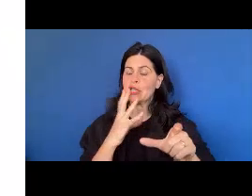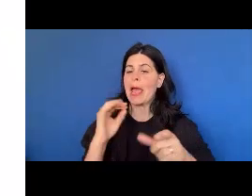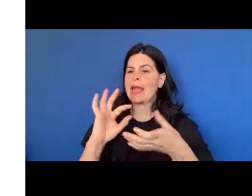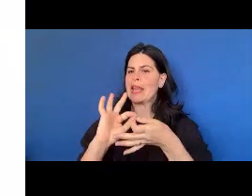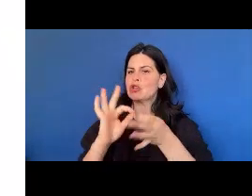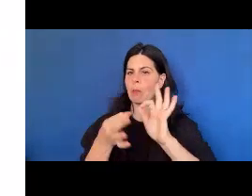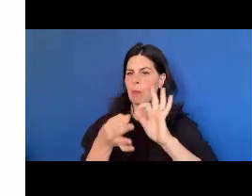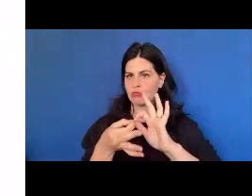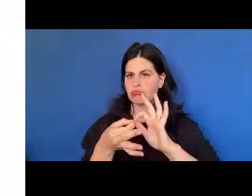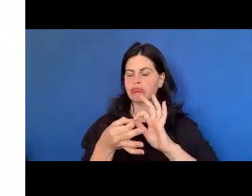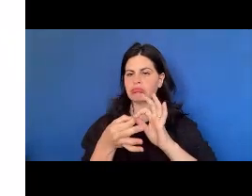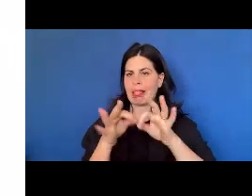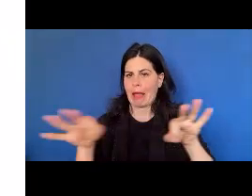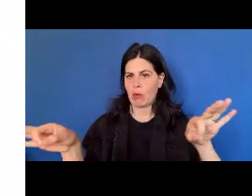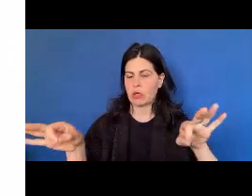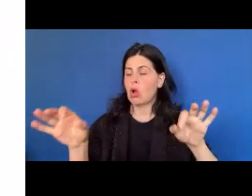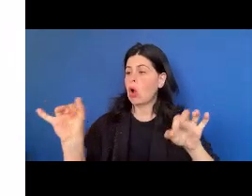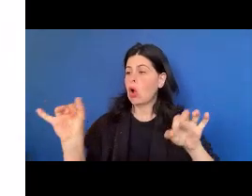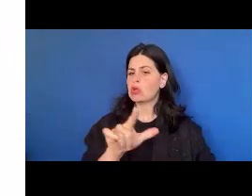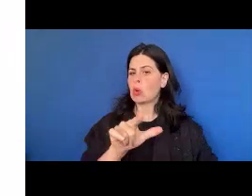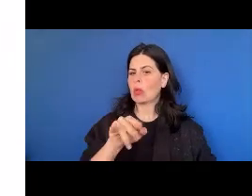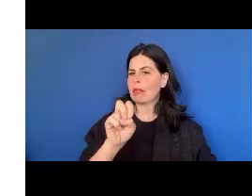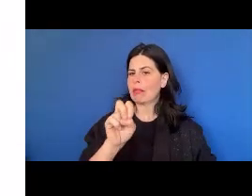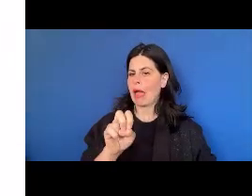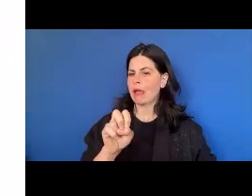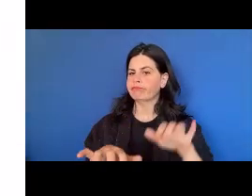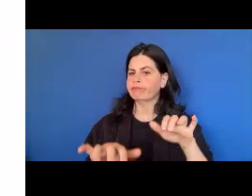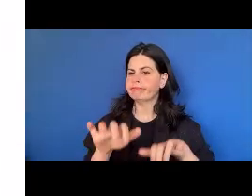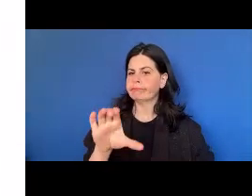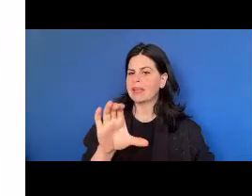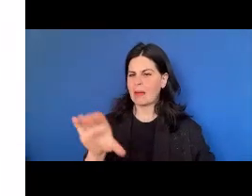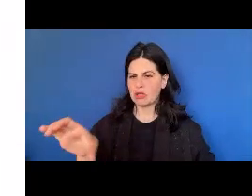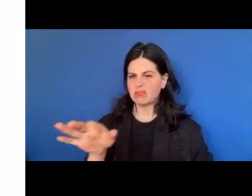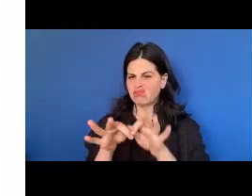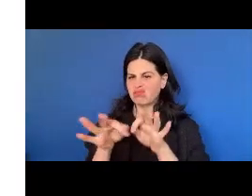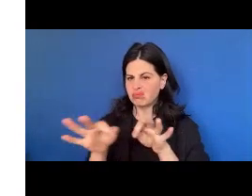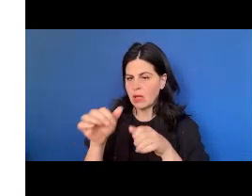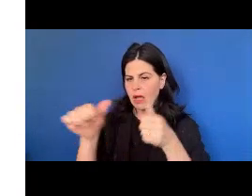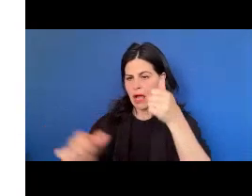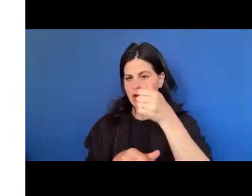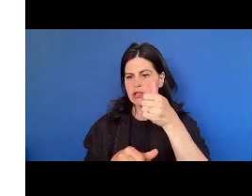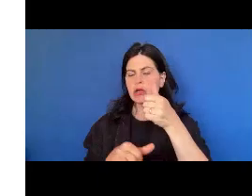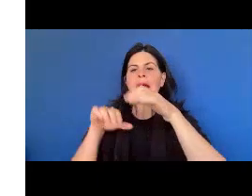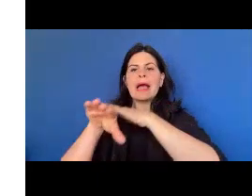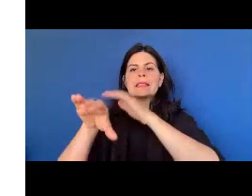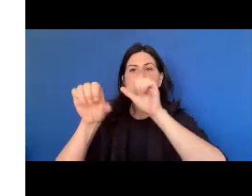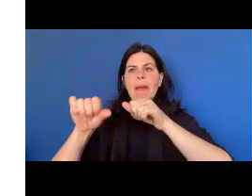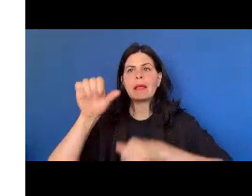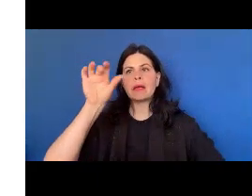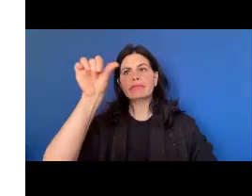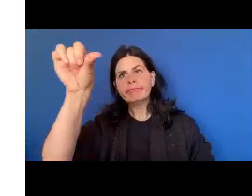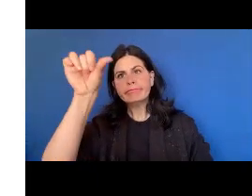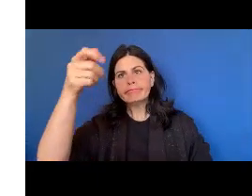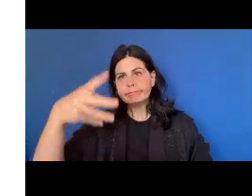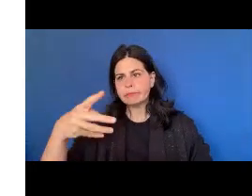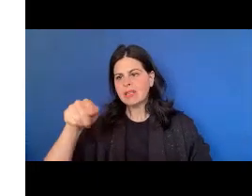also enable live captions in the accessibility menu under more and then language and speech to show live